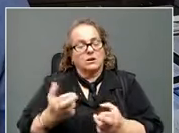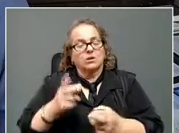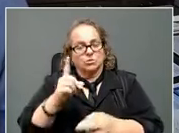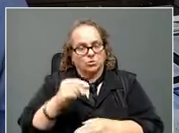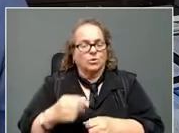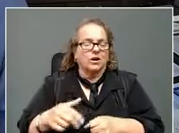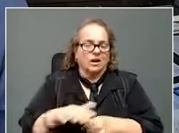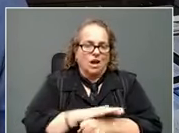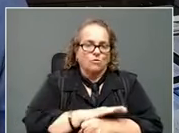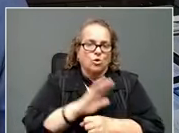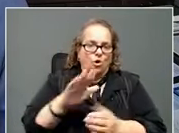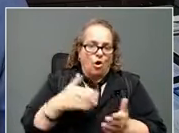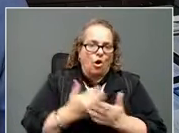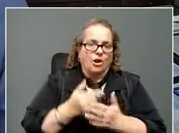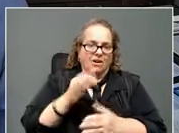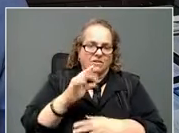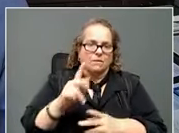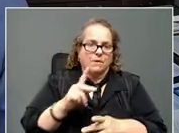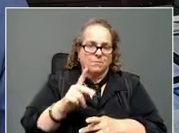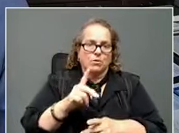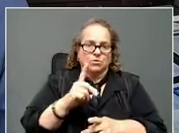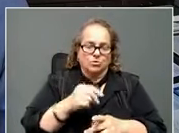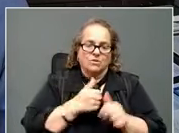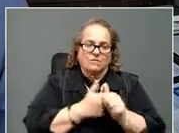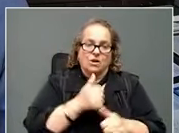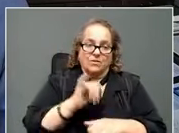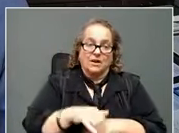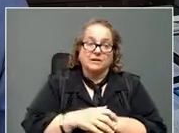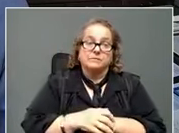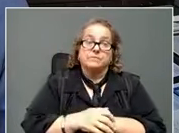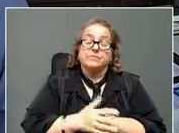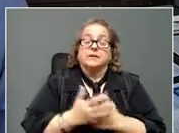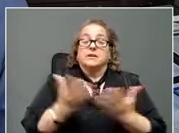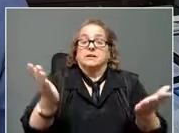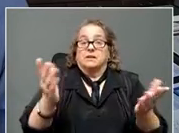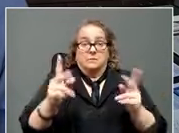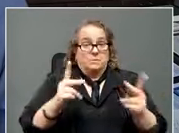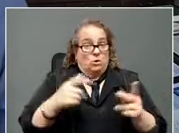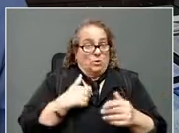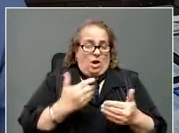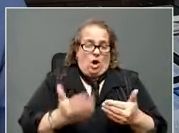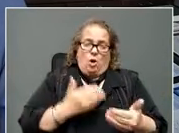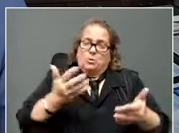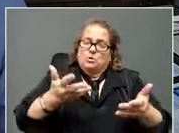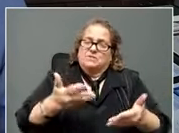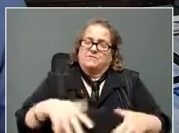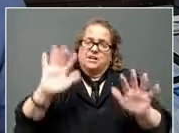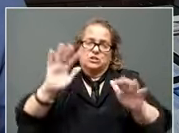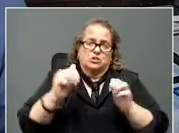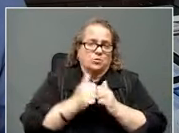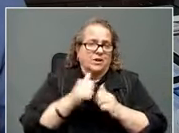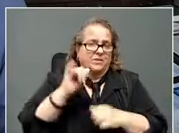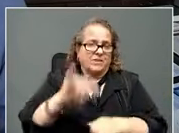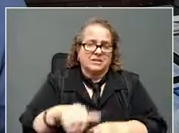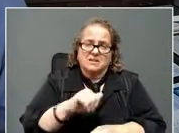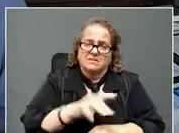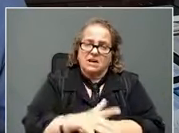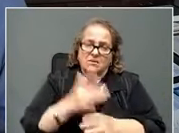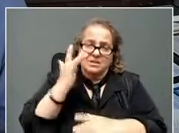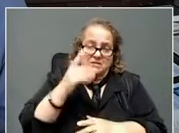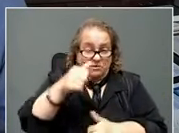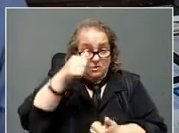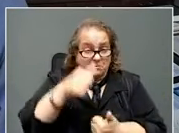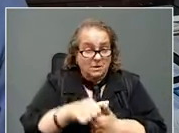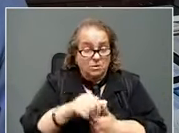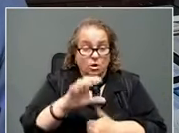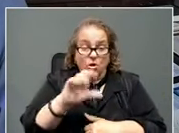if people adhere to those. Folks, we are almost finished with this journey, I hope. And remember, COVID is a bad disease. It